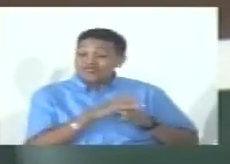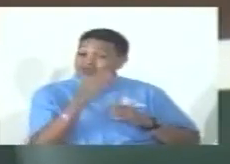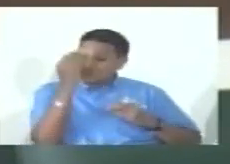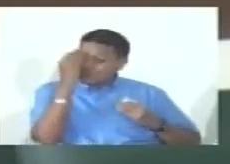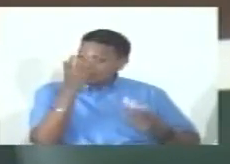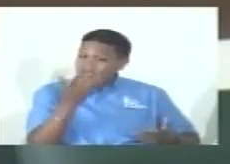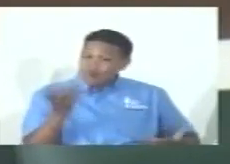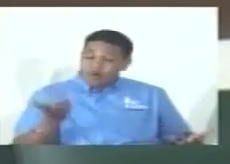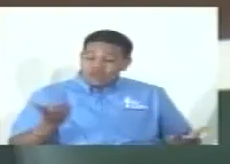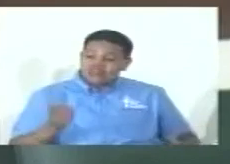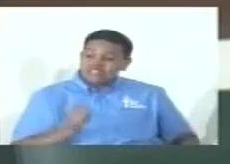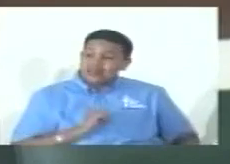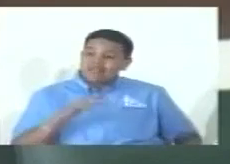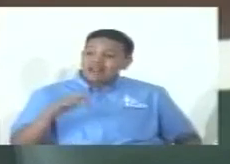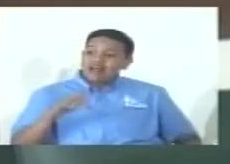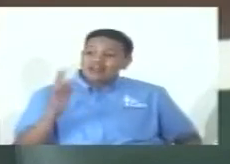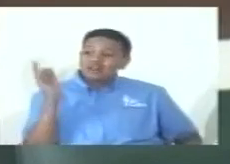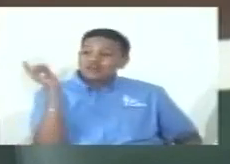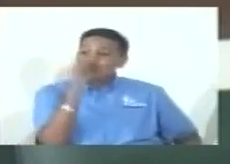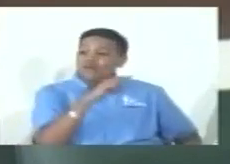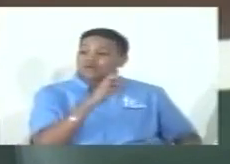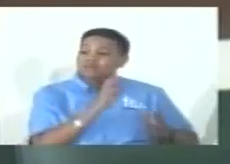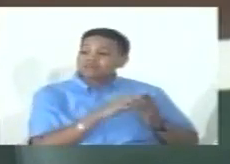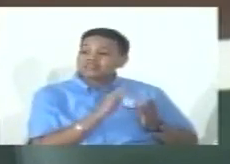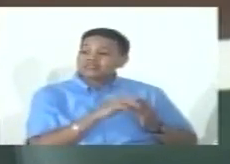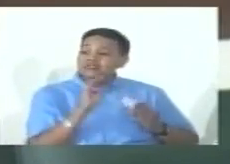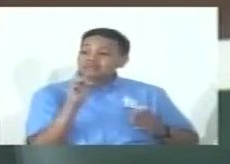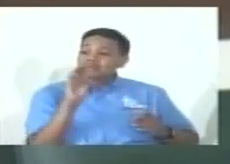I did not make the meeting